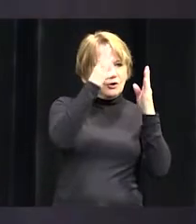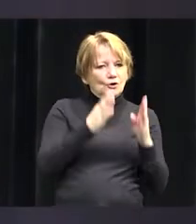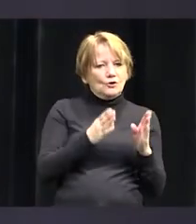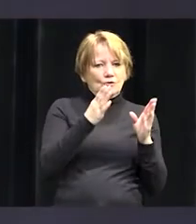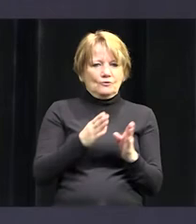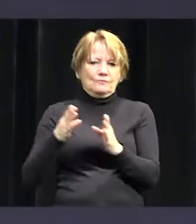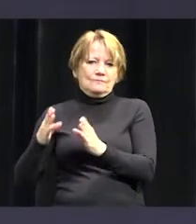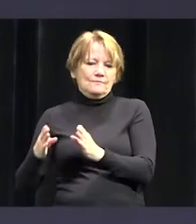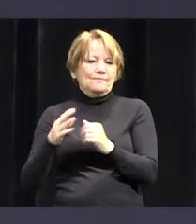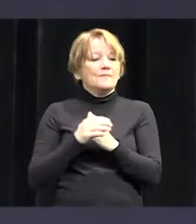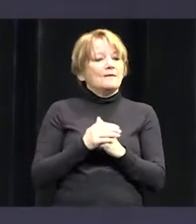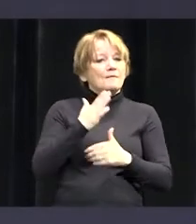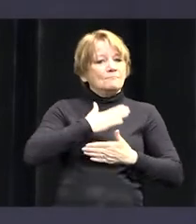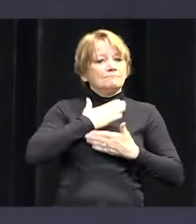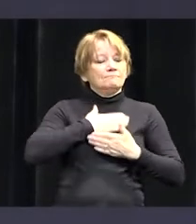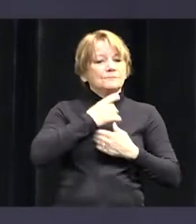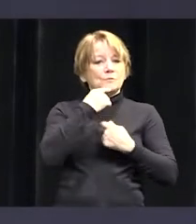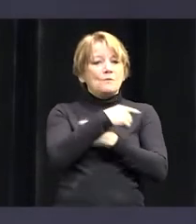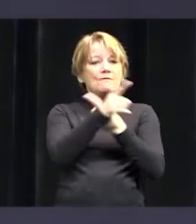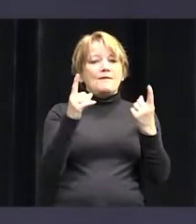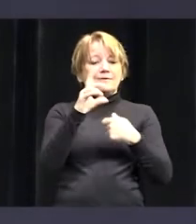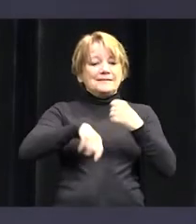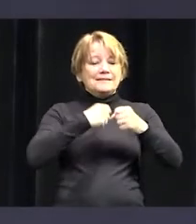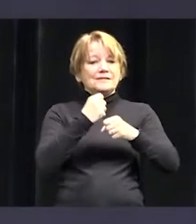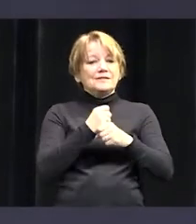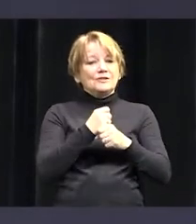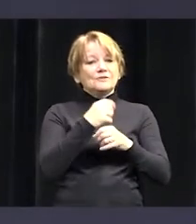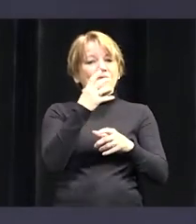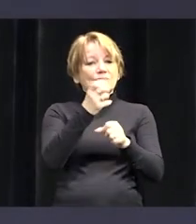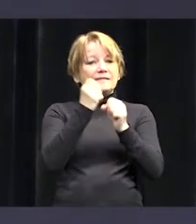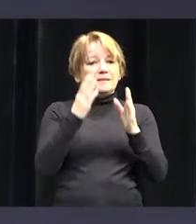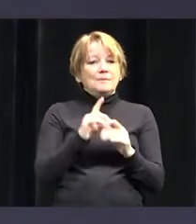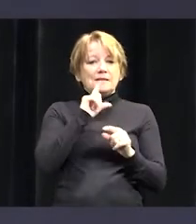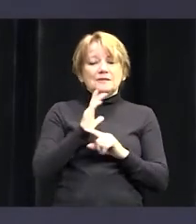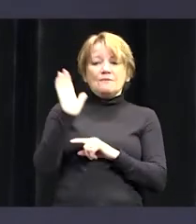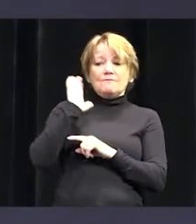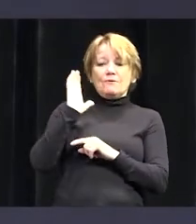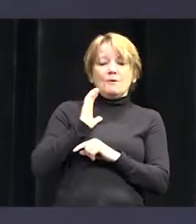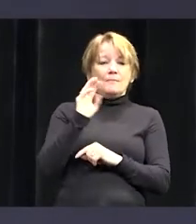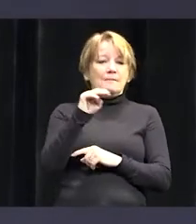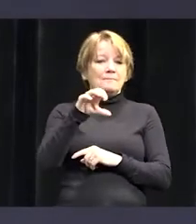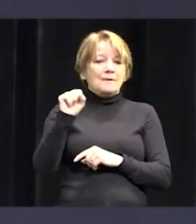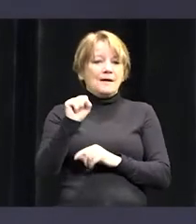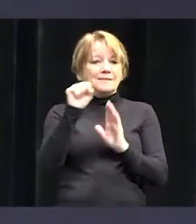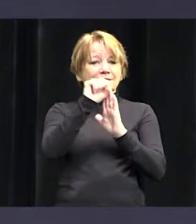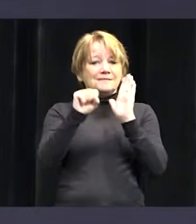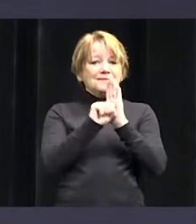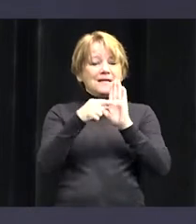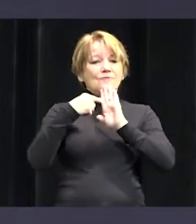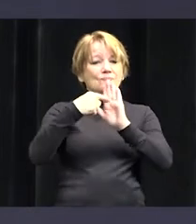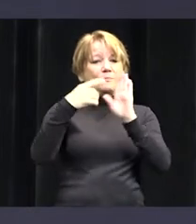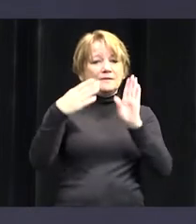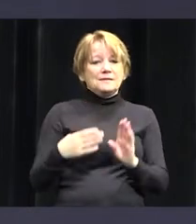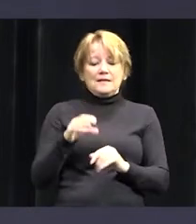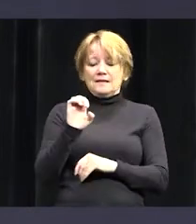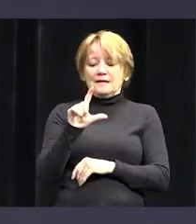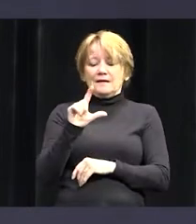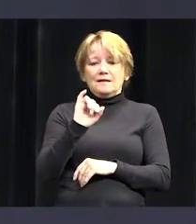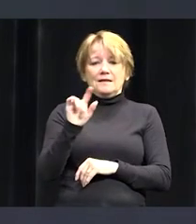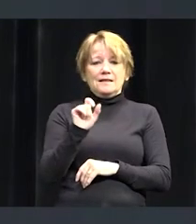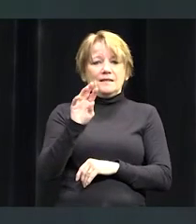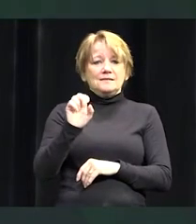learner i am pleased to announce that this year's recipient is former massachusetts state representative